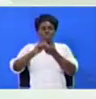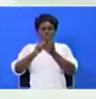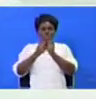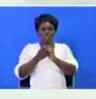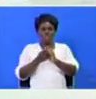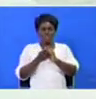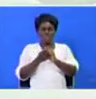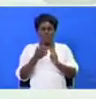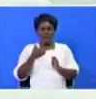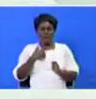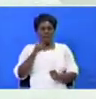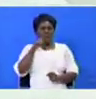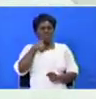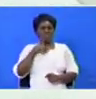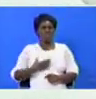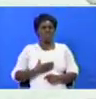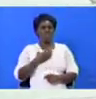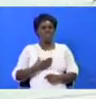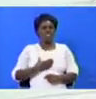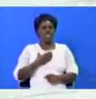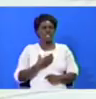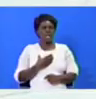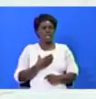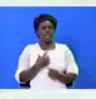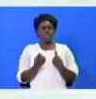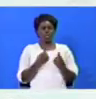a different panel to talk about a lot of things that have happened in the